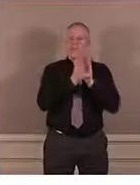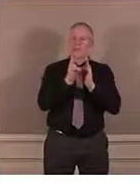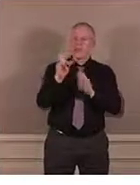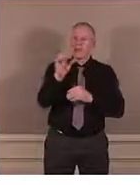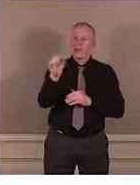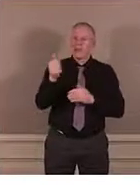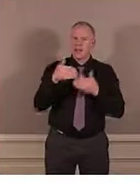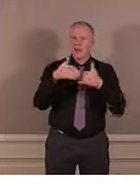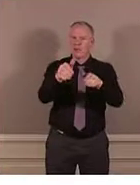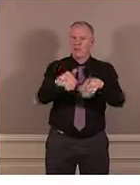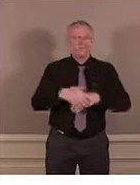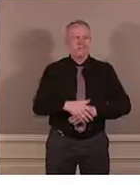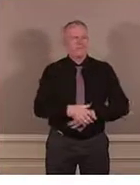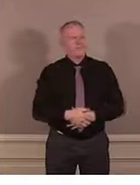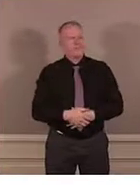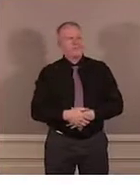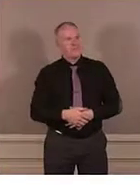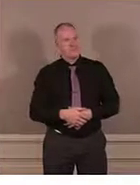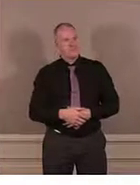data going forward.